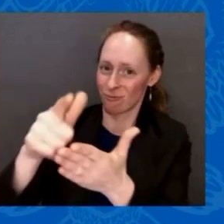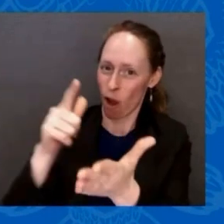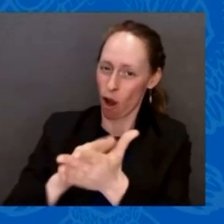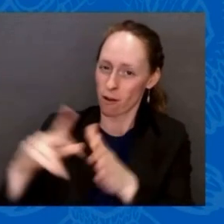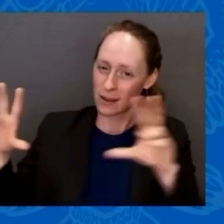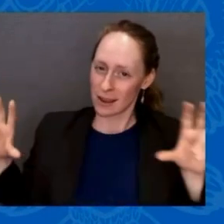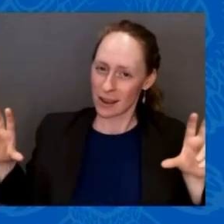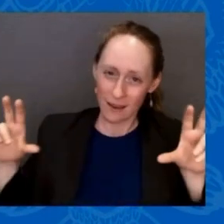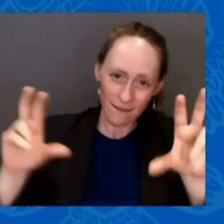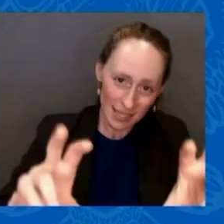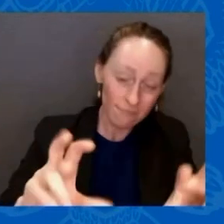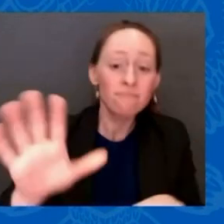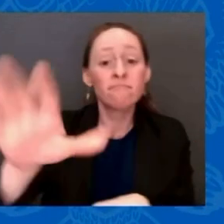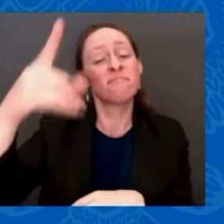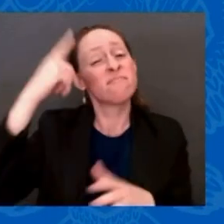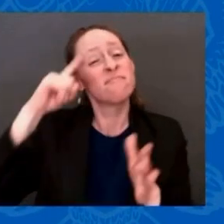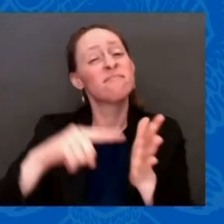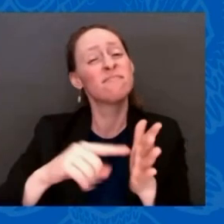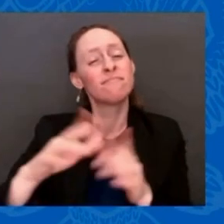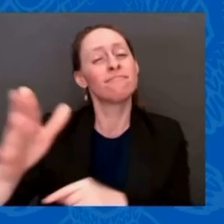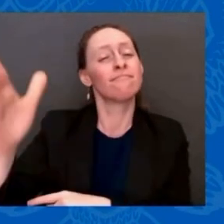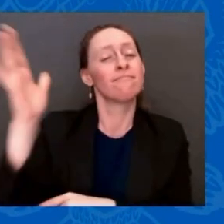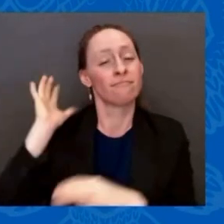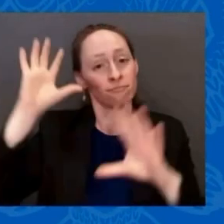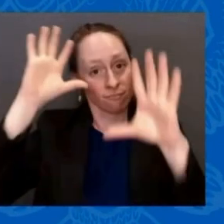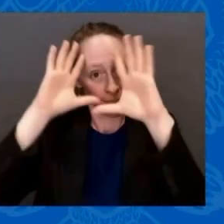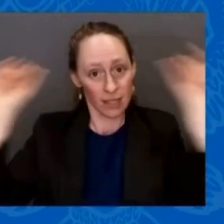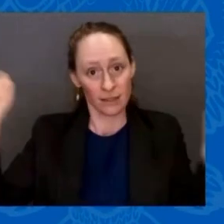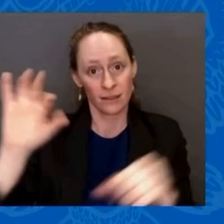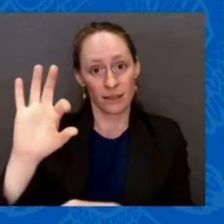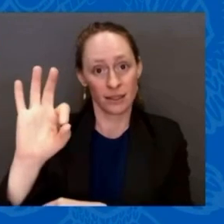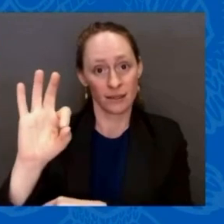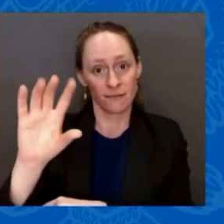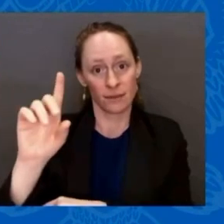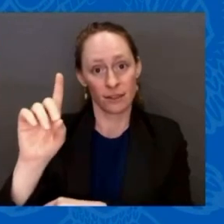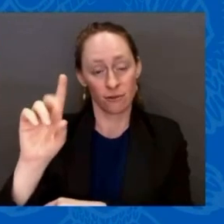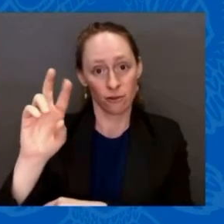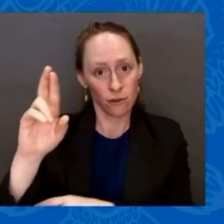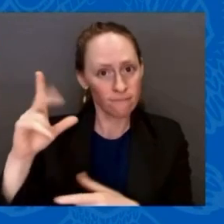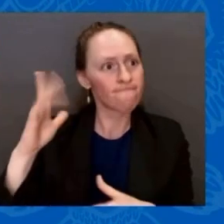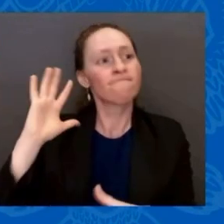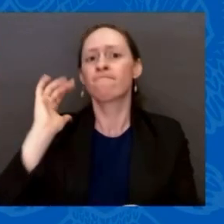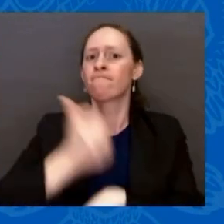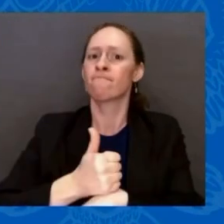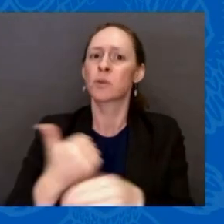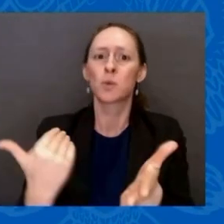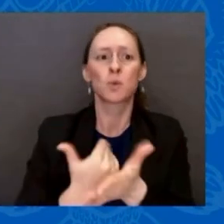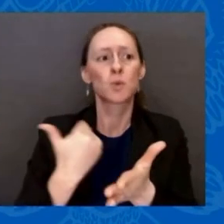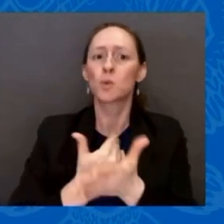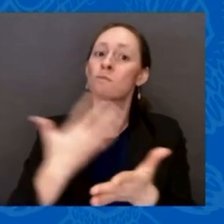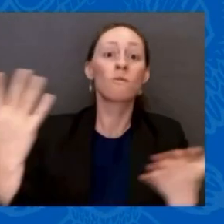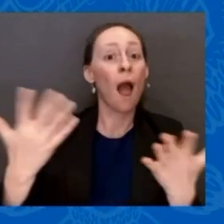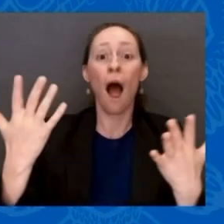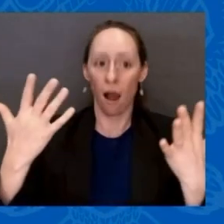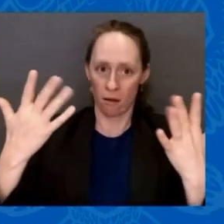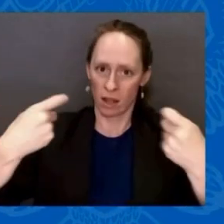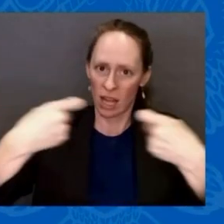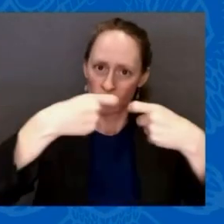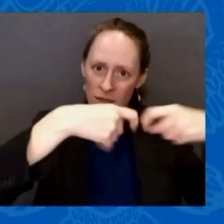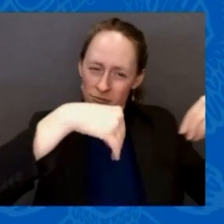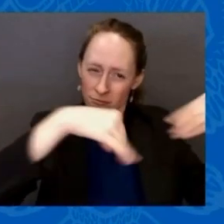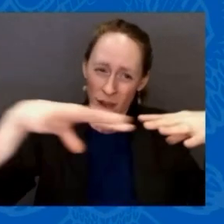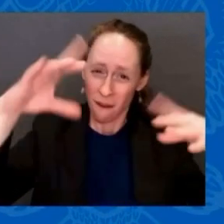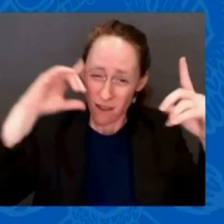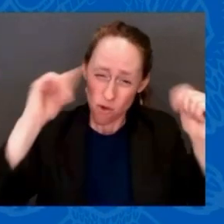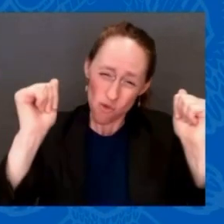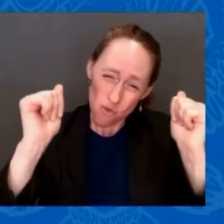brought electricity to millions of Americans in rural America. 70 years ago, Dwight Eisenhower launched the Interstate Highway System,